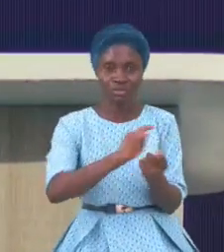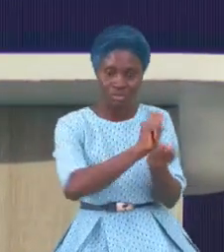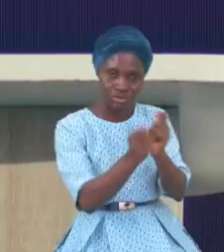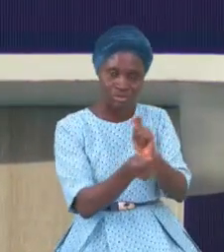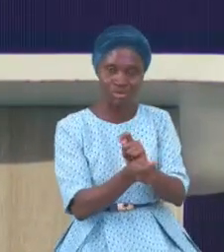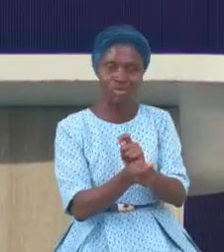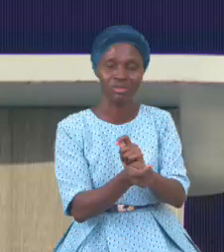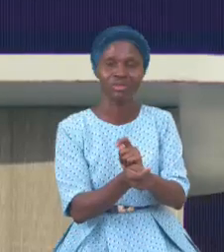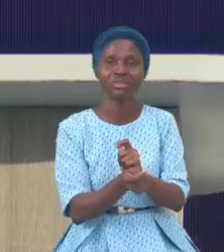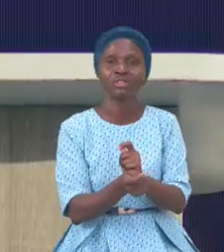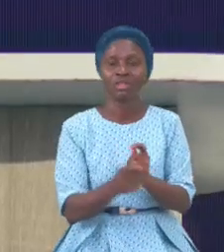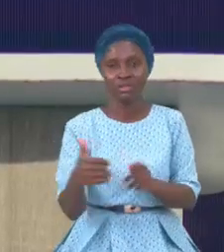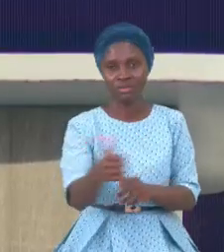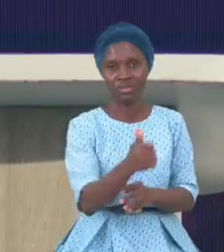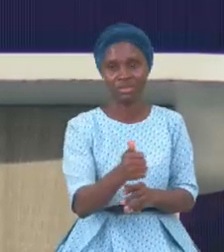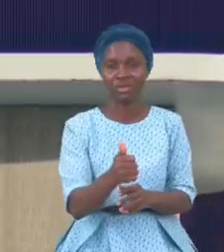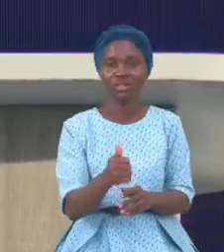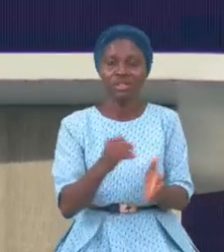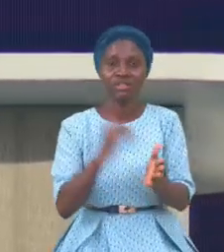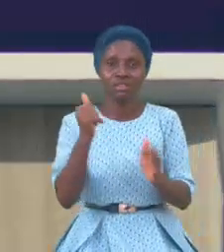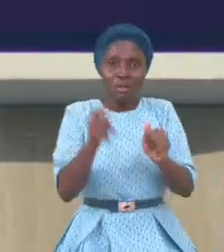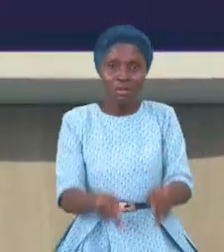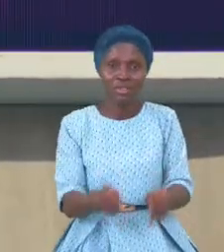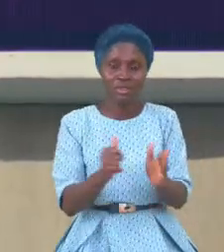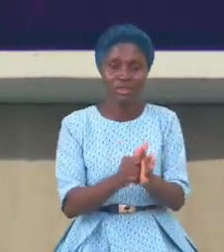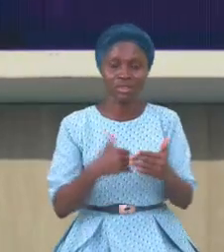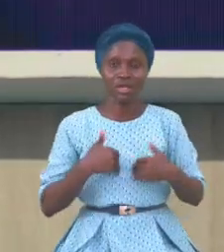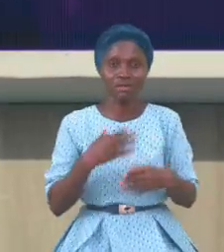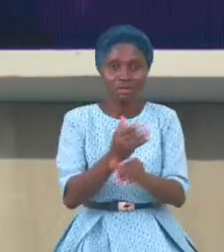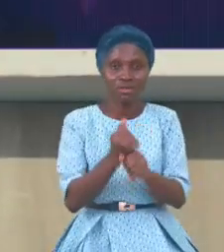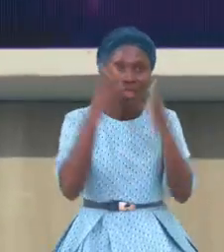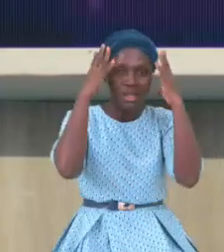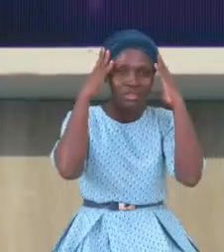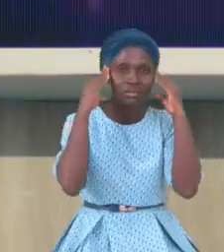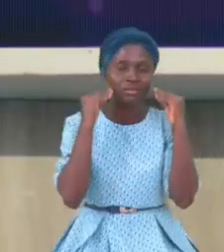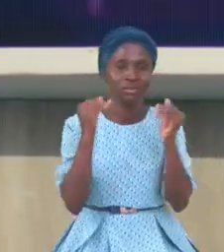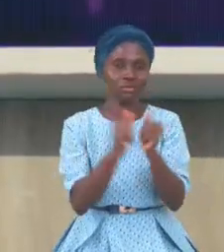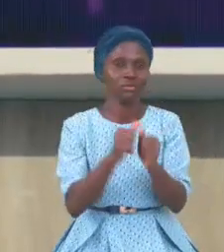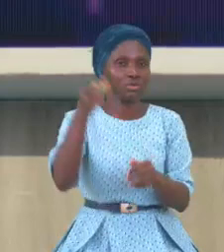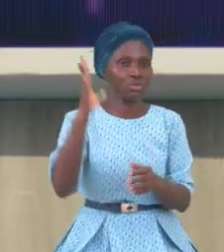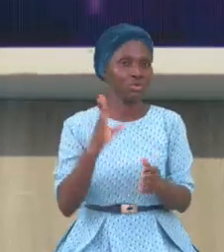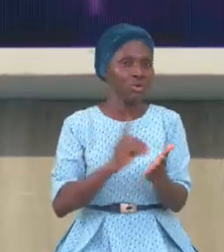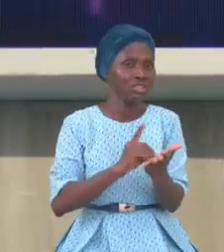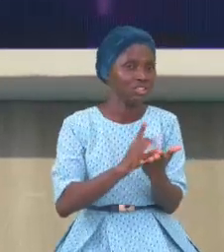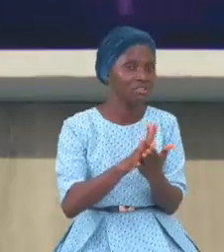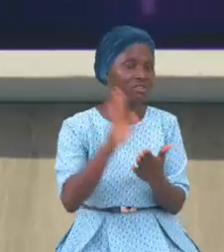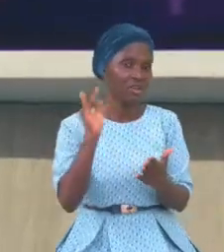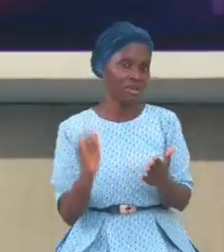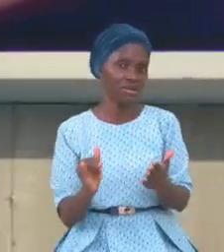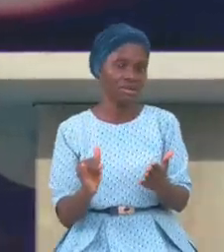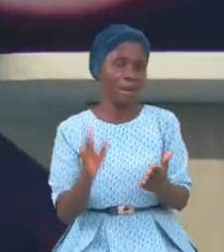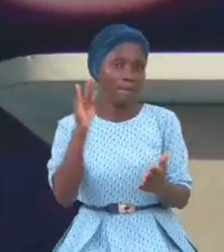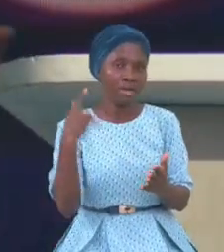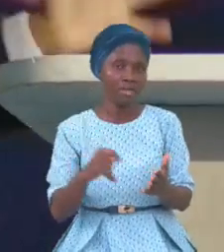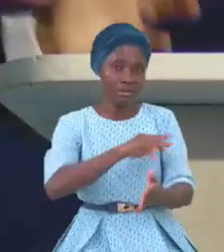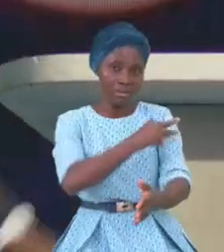had got an experience with God and divinely, in a powerful way, by the mighty power of God, he